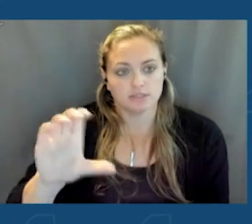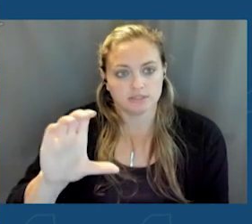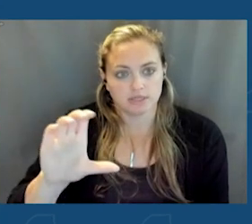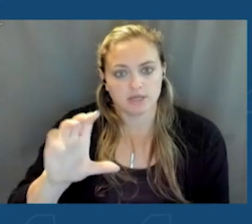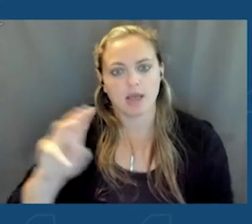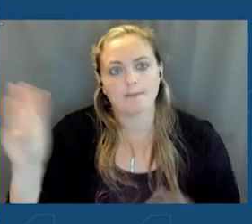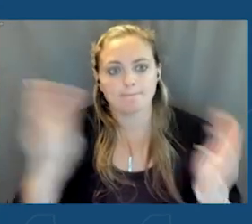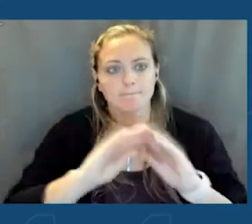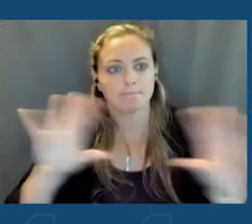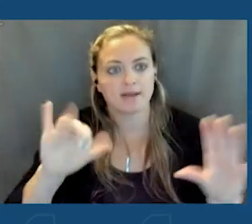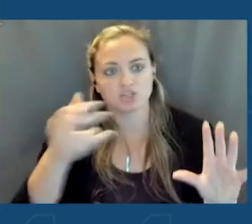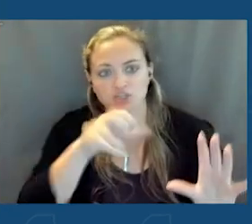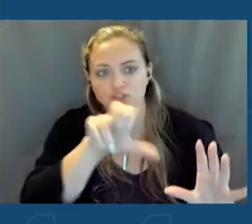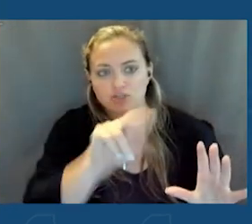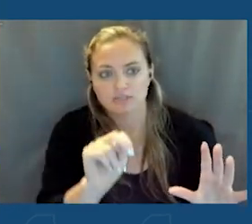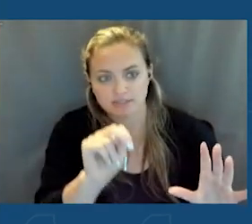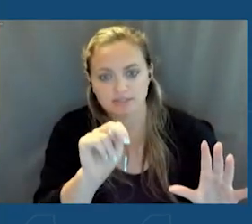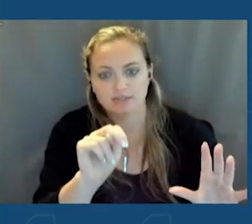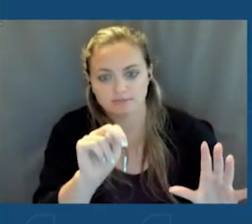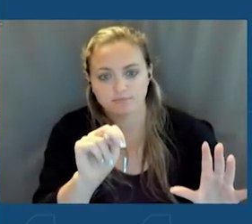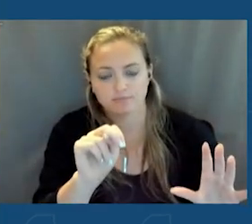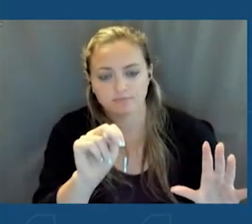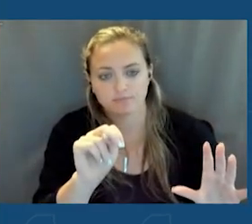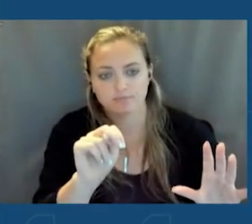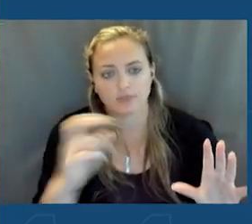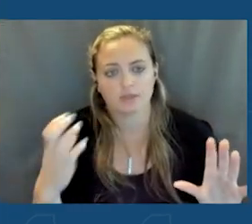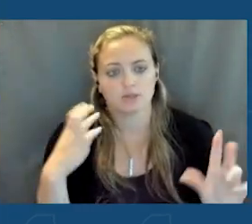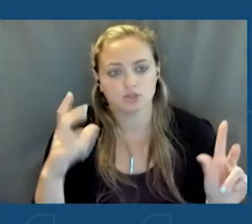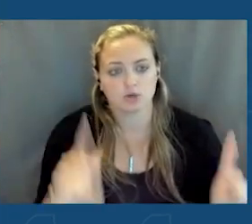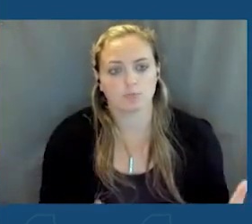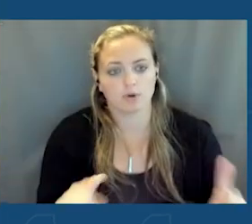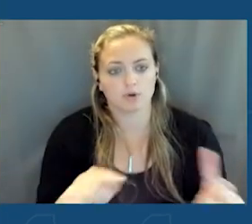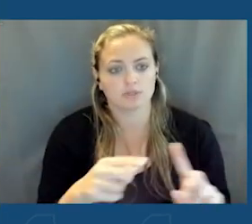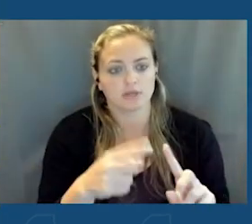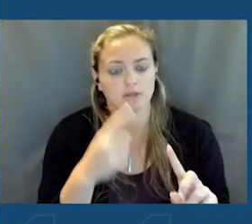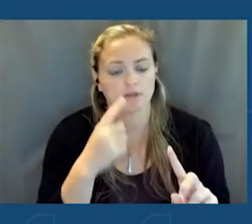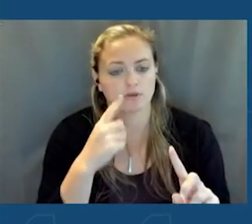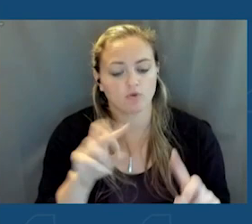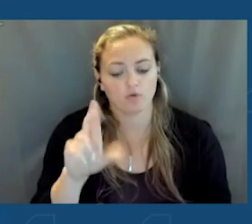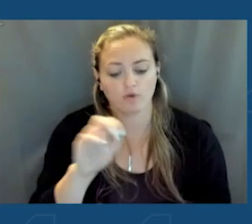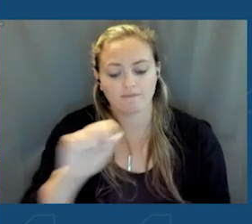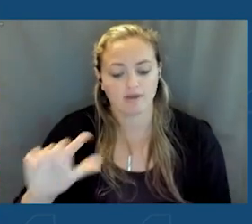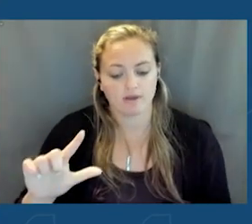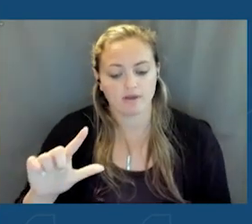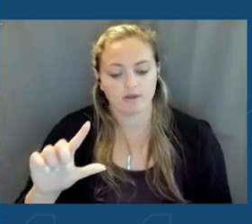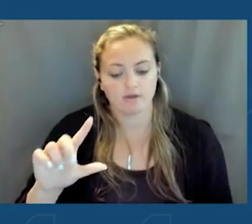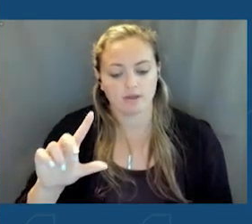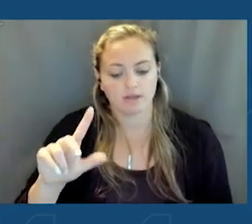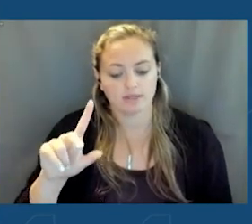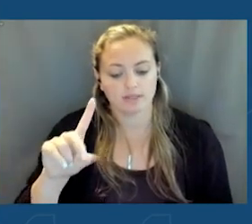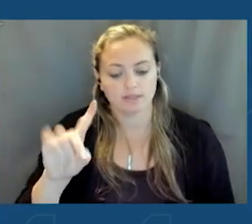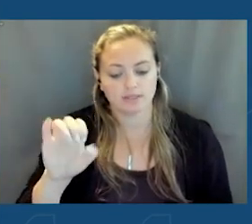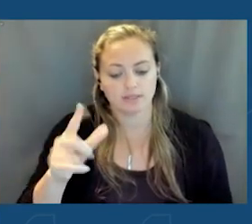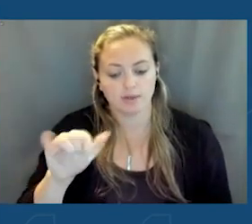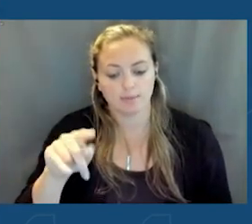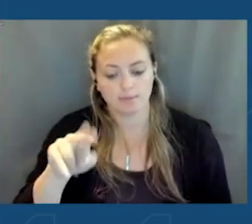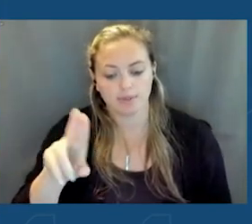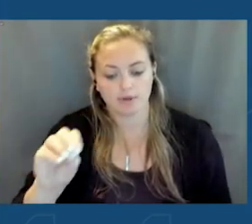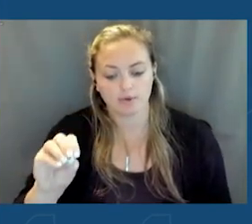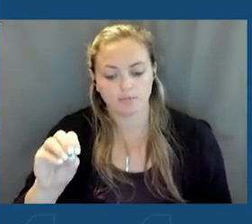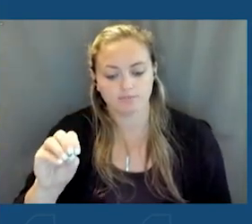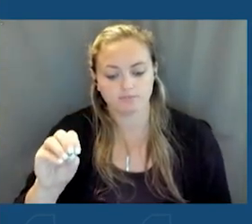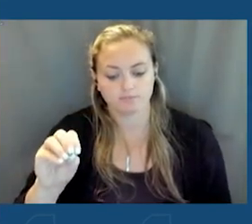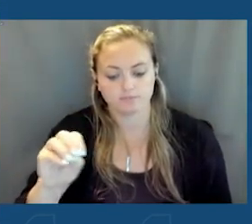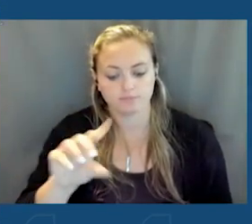Magic Johnson, the Chairman of Ferrovial, Rafael DePino, Earl President